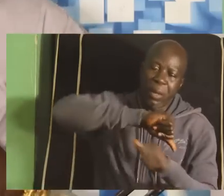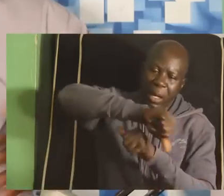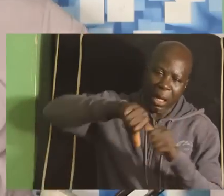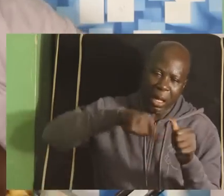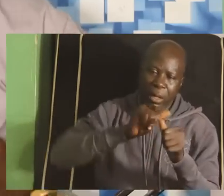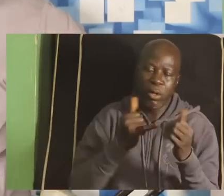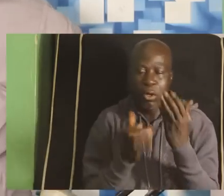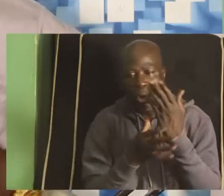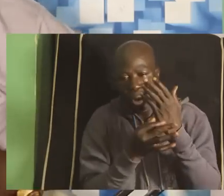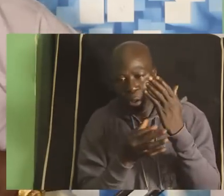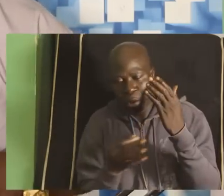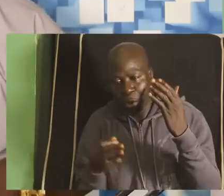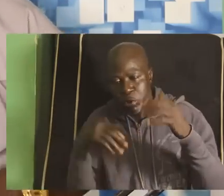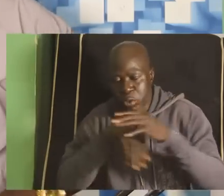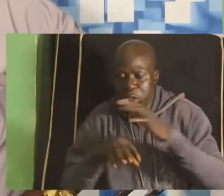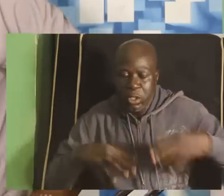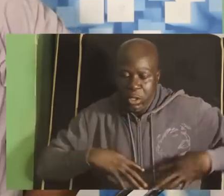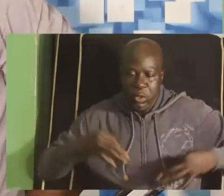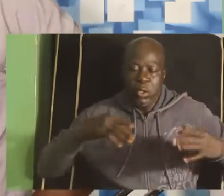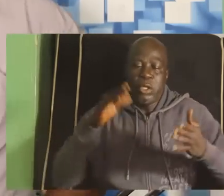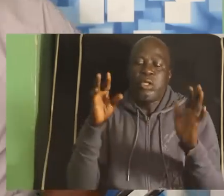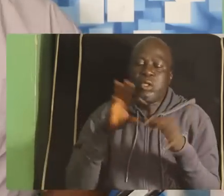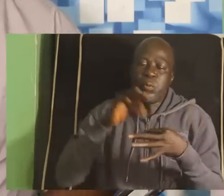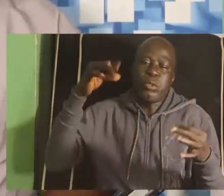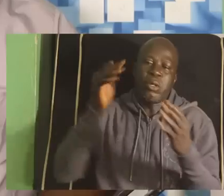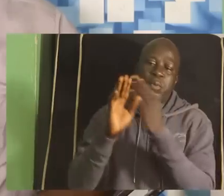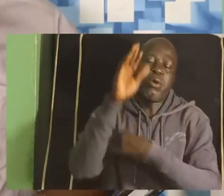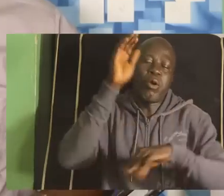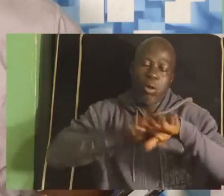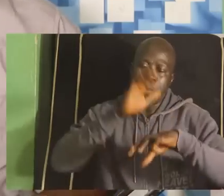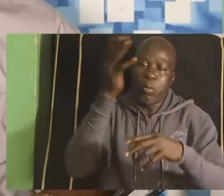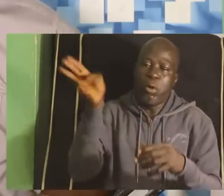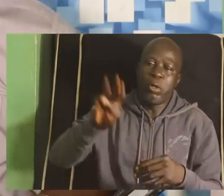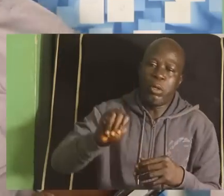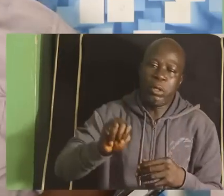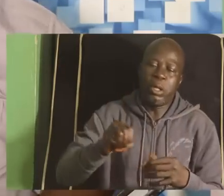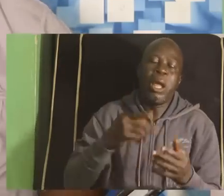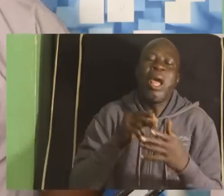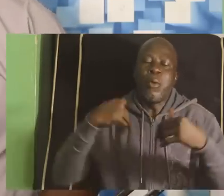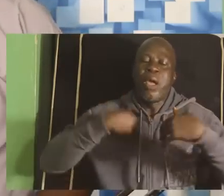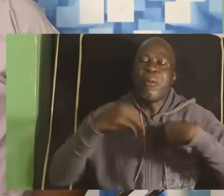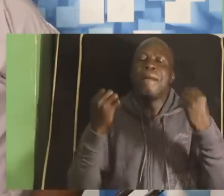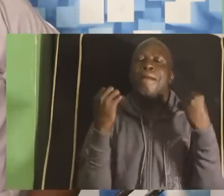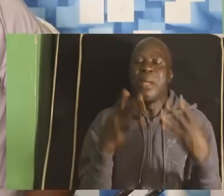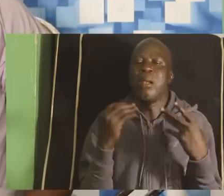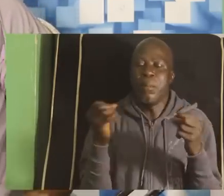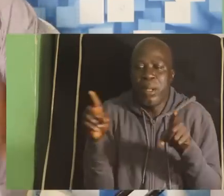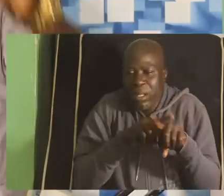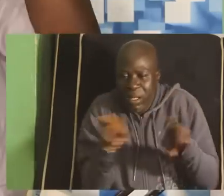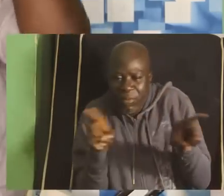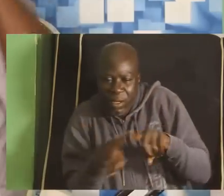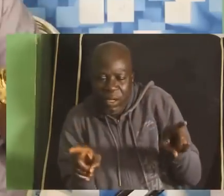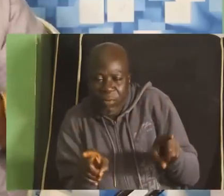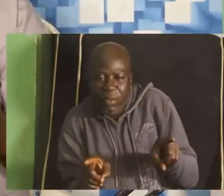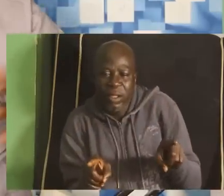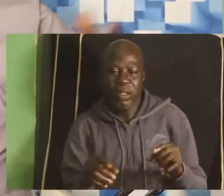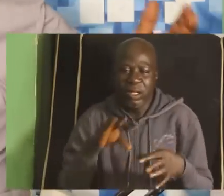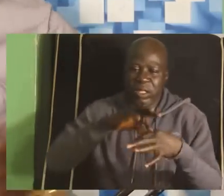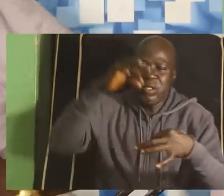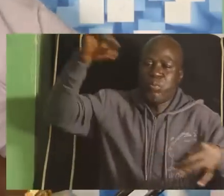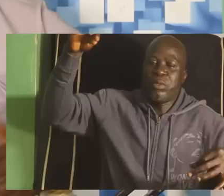God, Jehovah, must be upon them. Oh, we are diverse spirits.